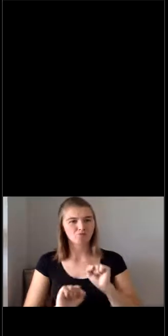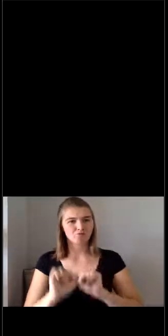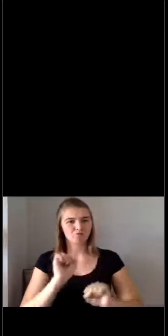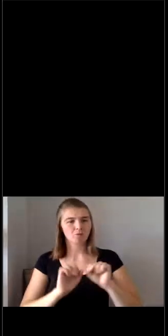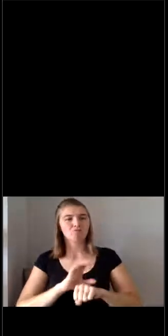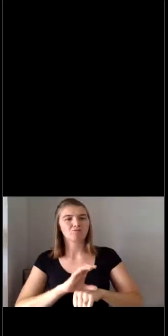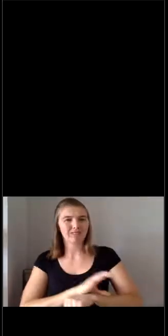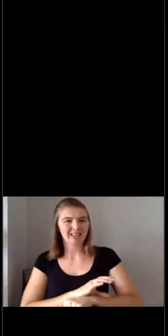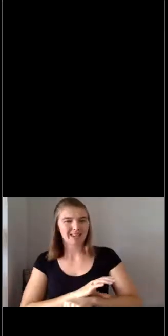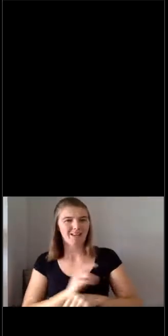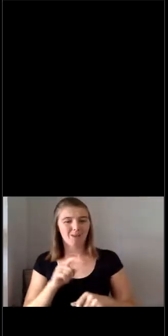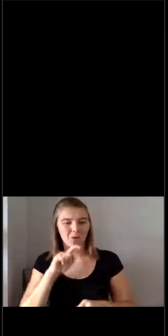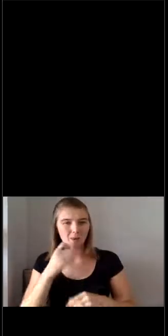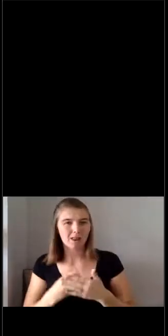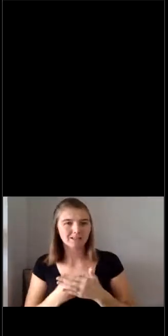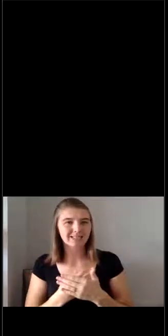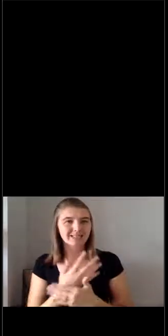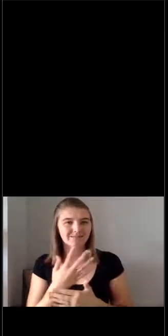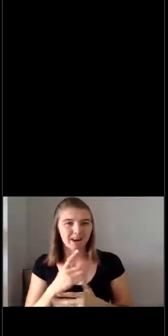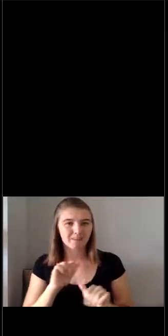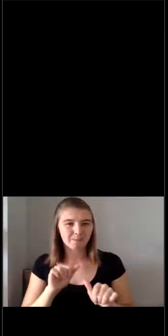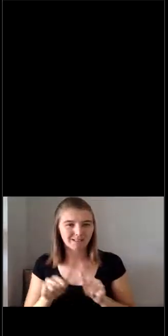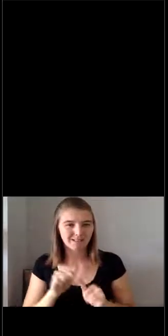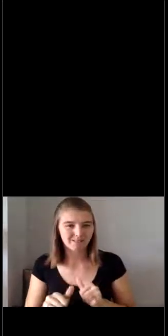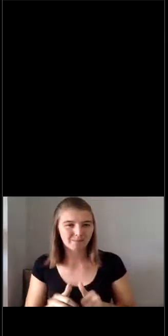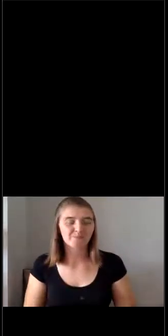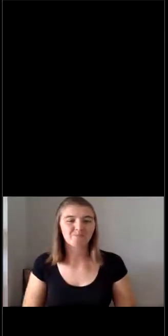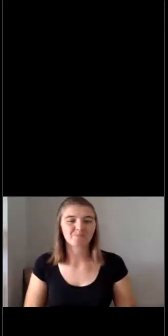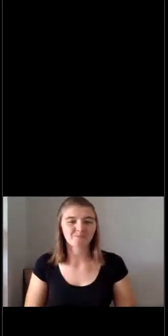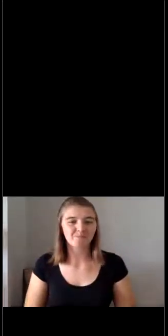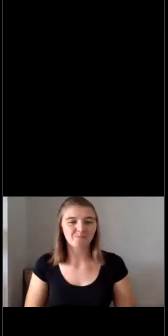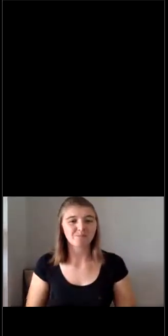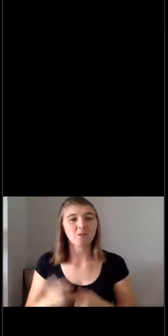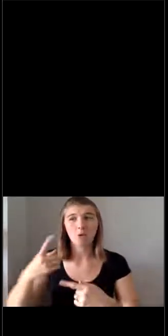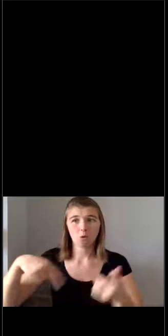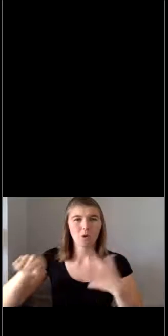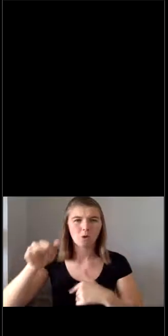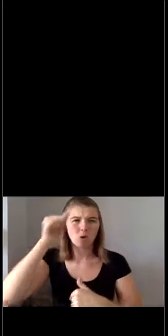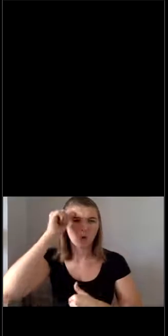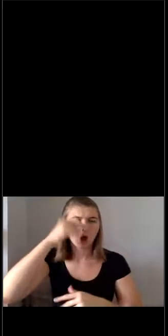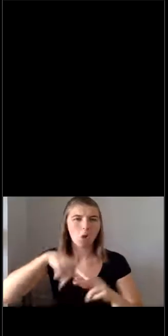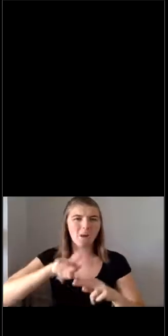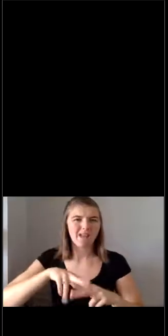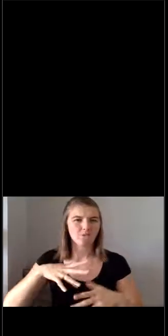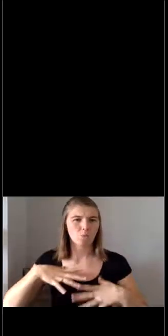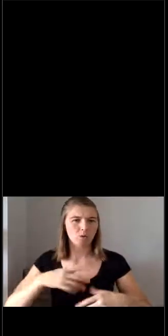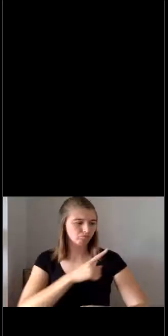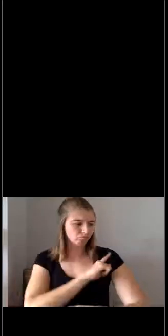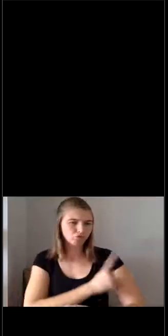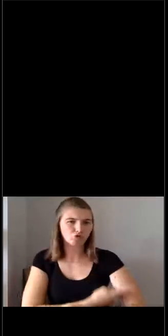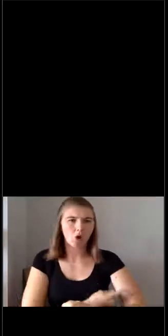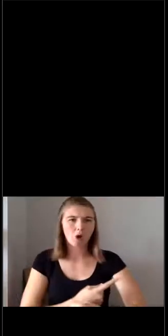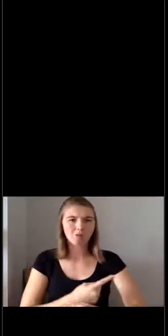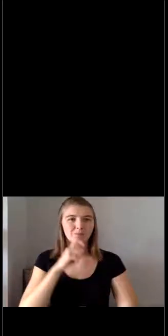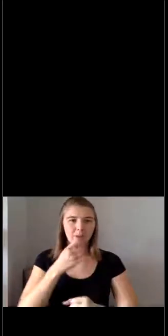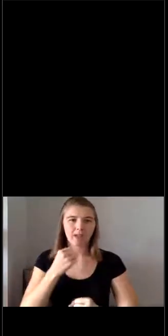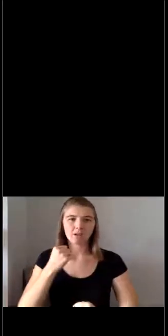think about resilience. You know, and we know that if we want to strengthen any part of our body, we might go running, we might do strength